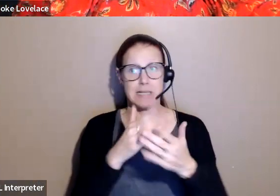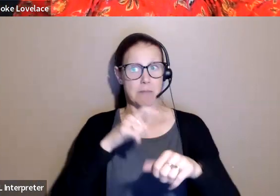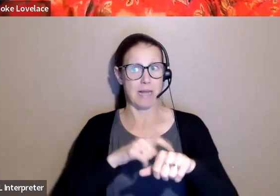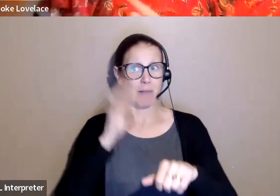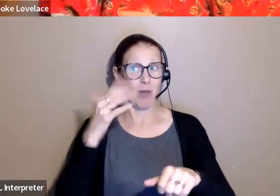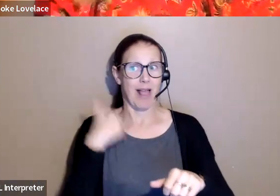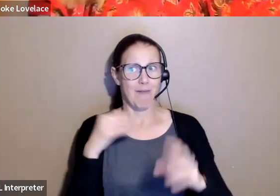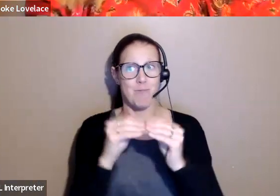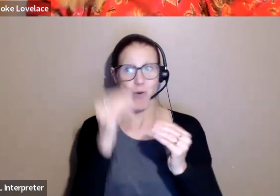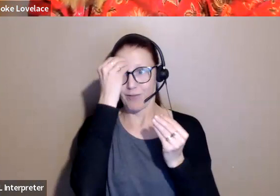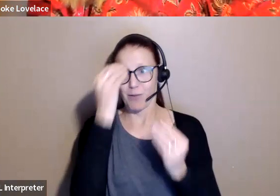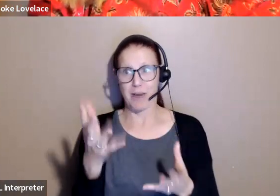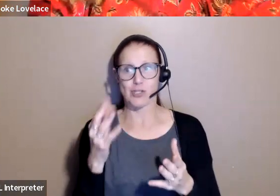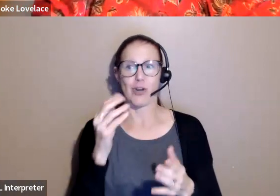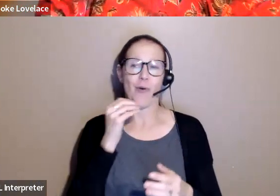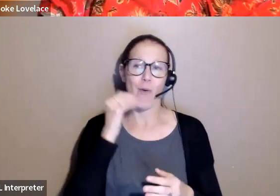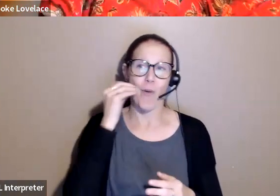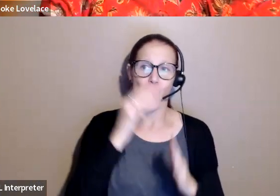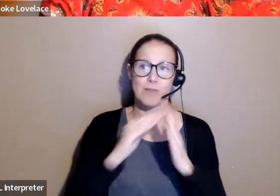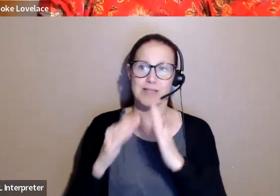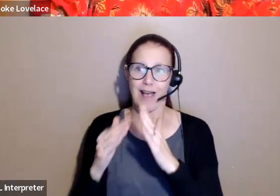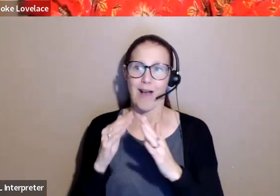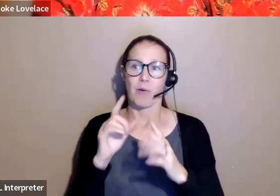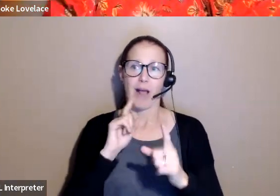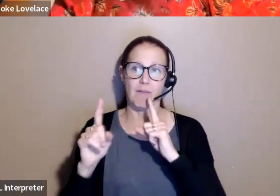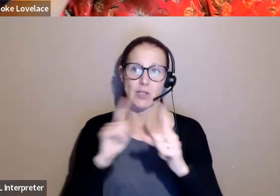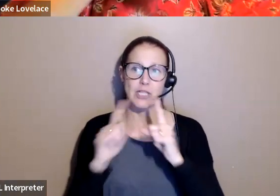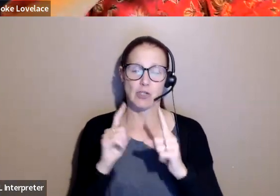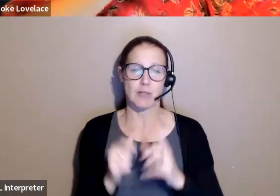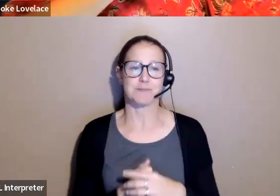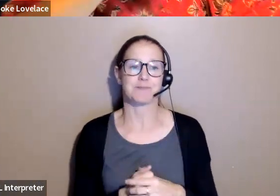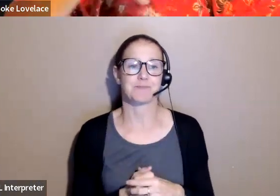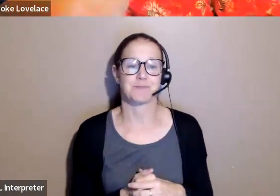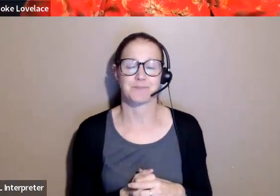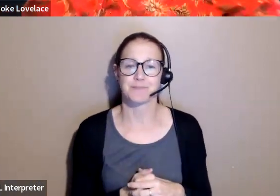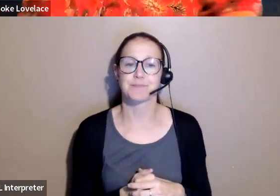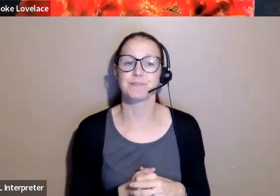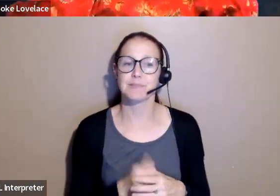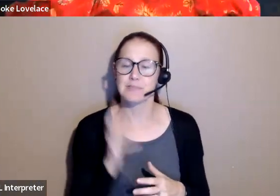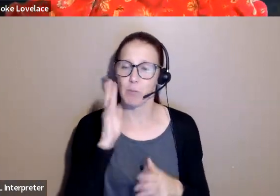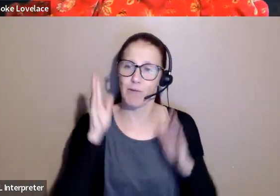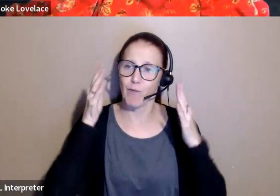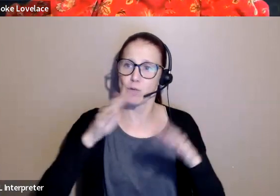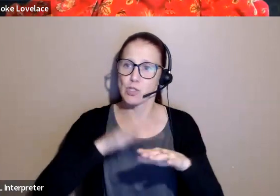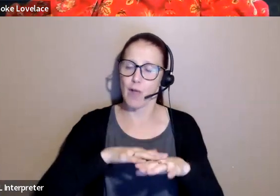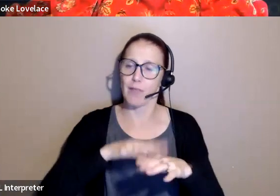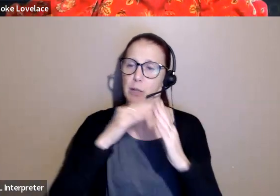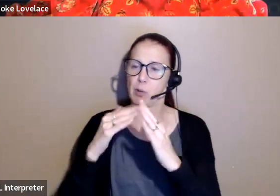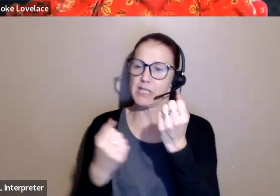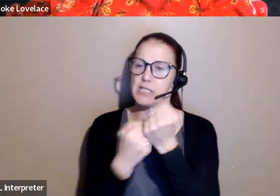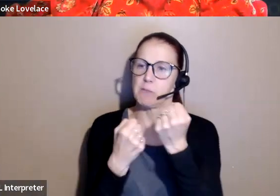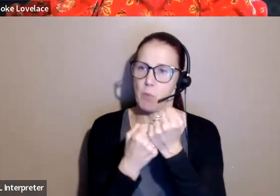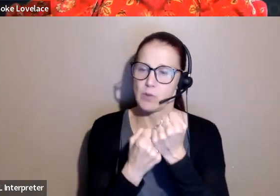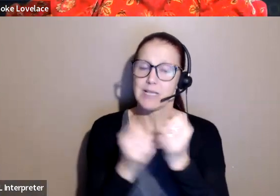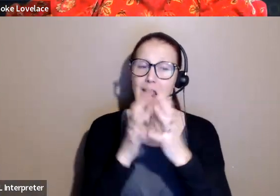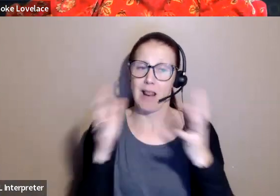have a hometown conversation there, and to talk about the community supports and a lot of the stuff that